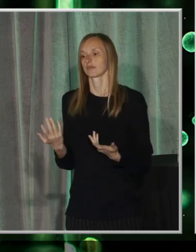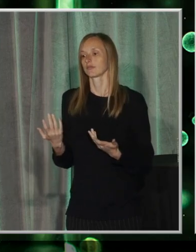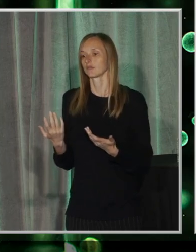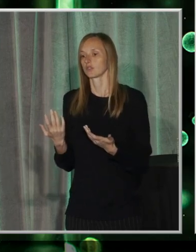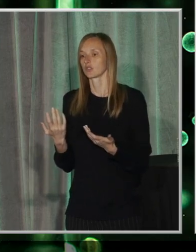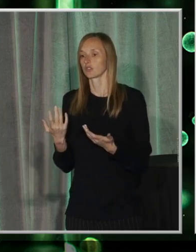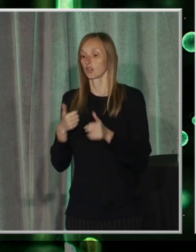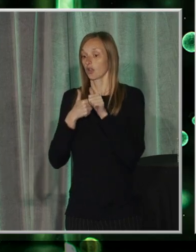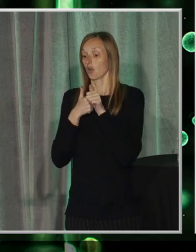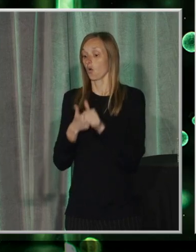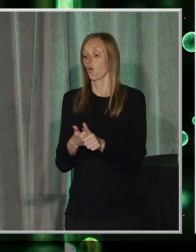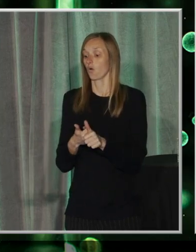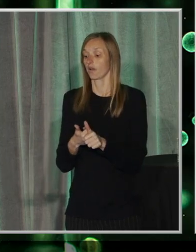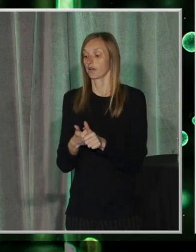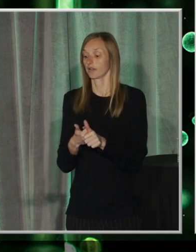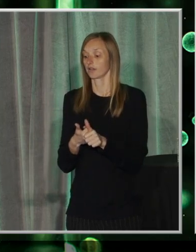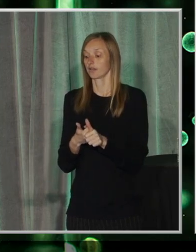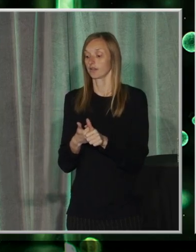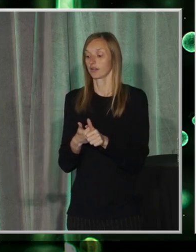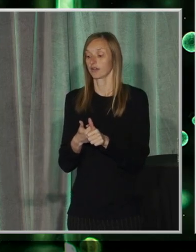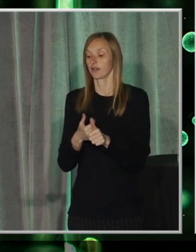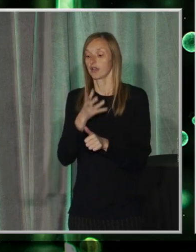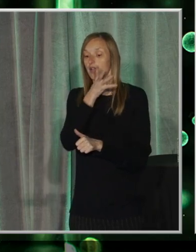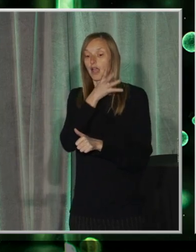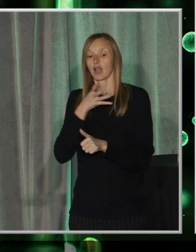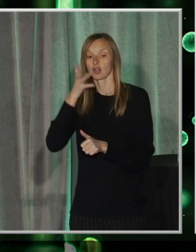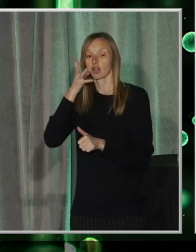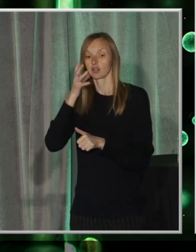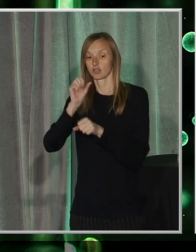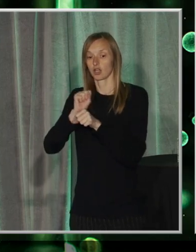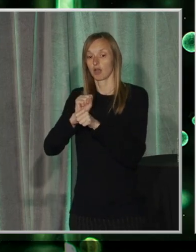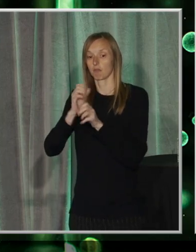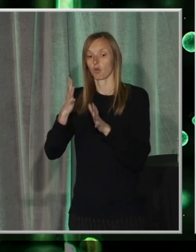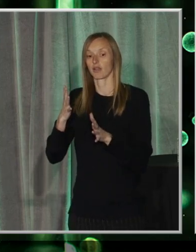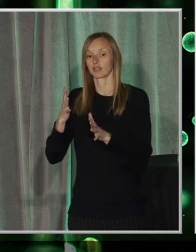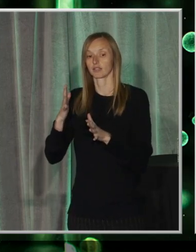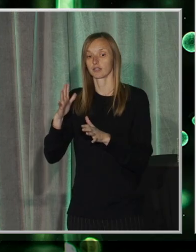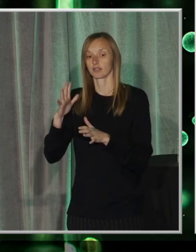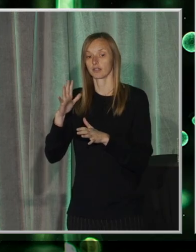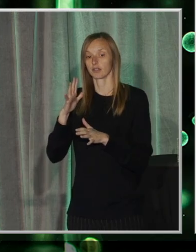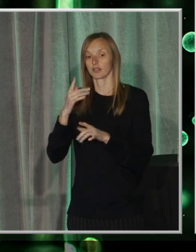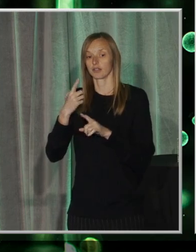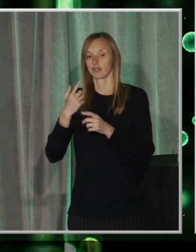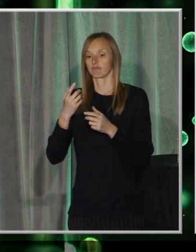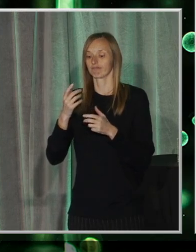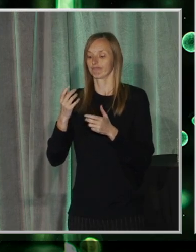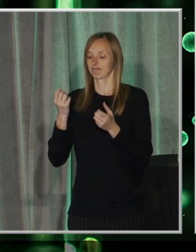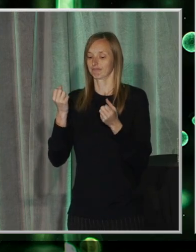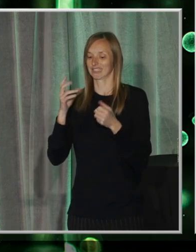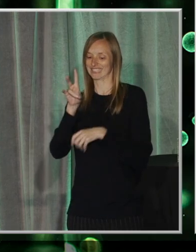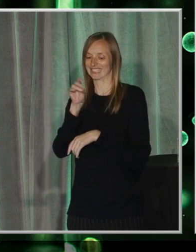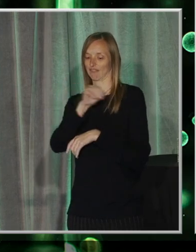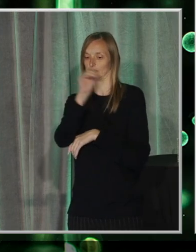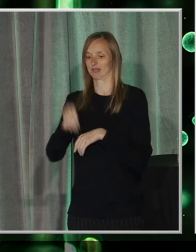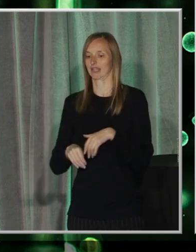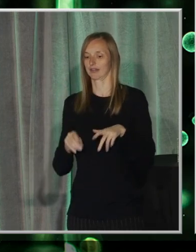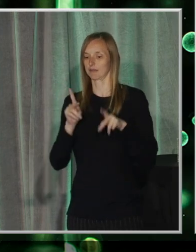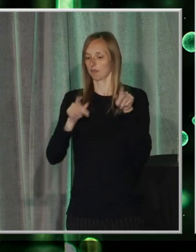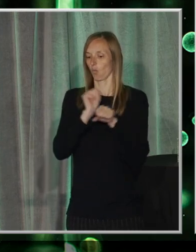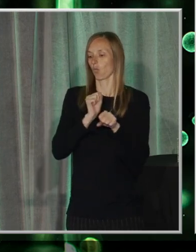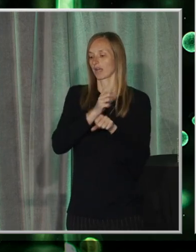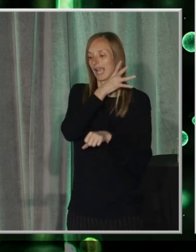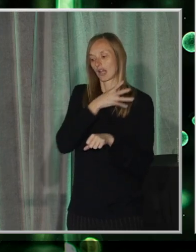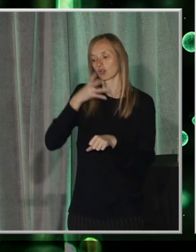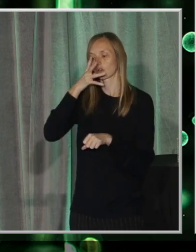According to the Rwandan agriculture employs over 70% of the population, and it contributes